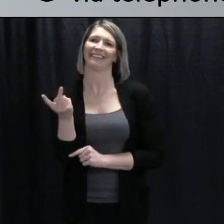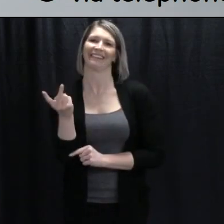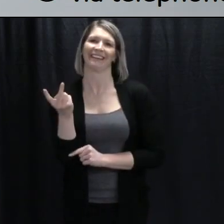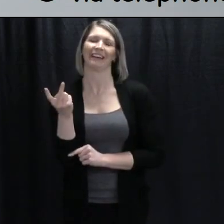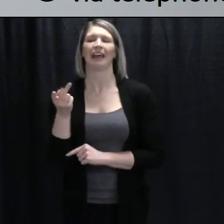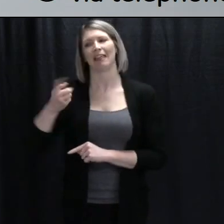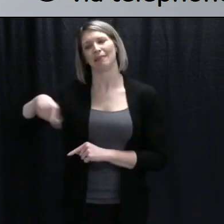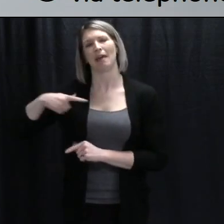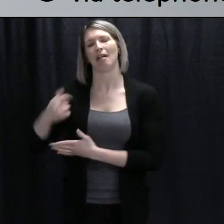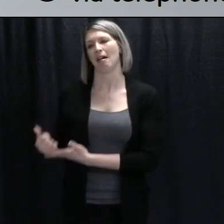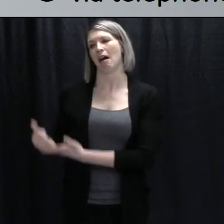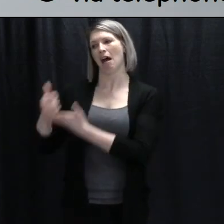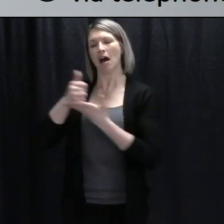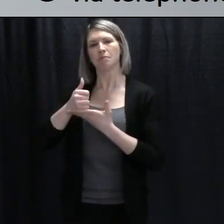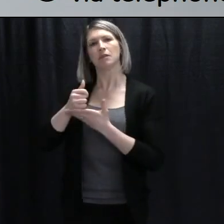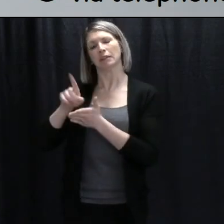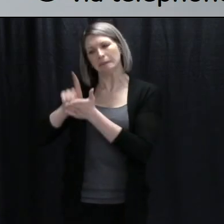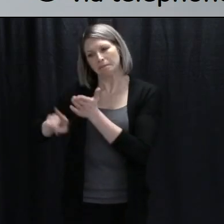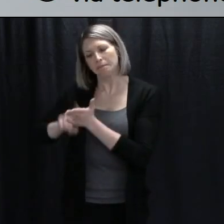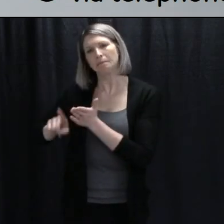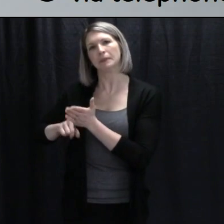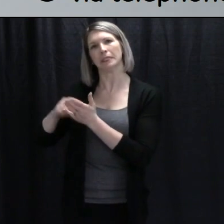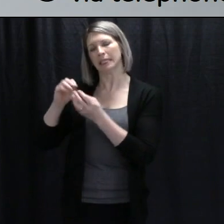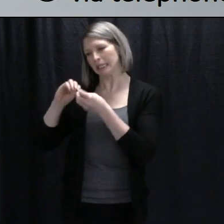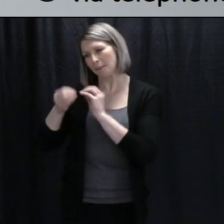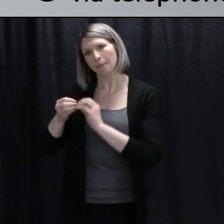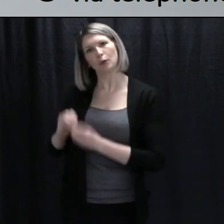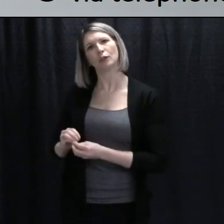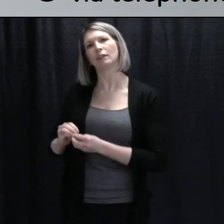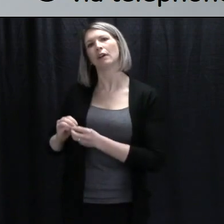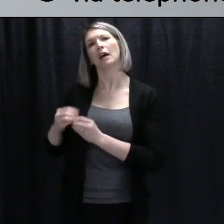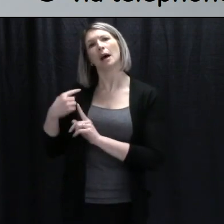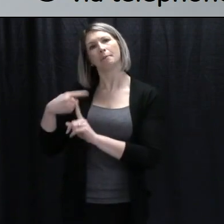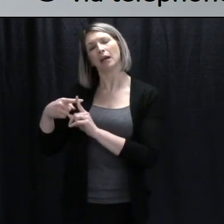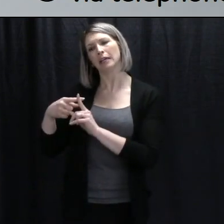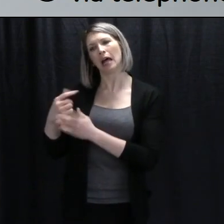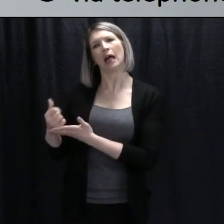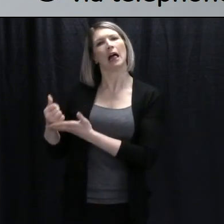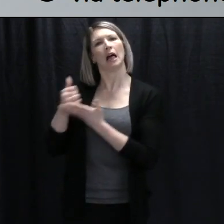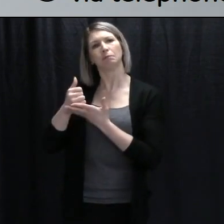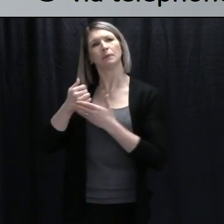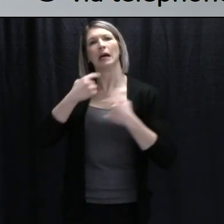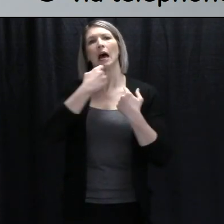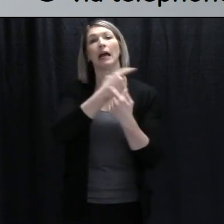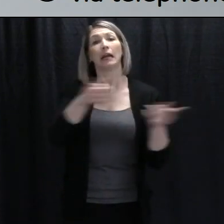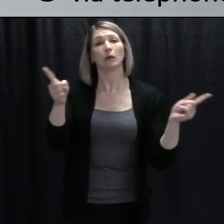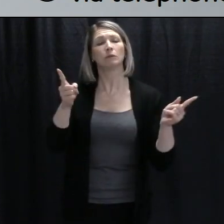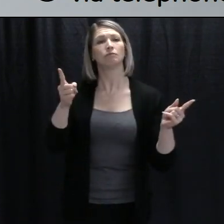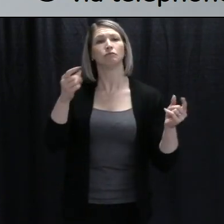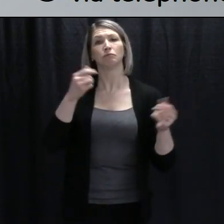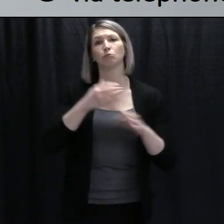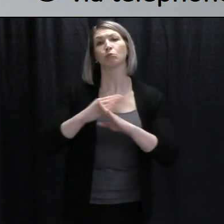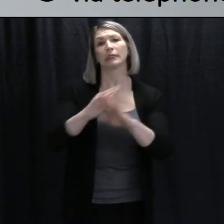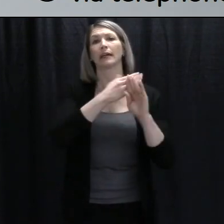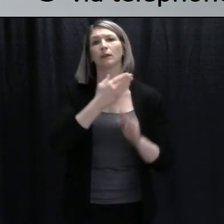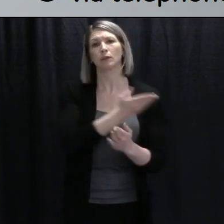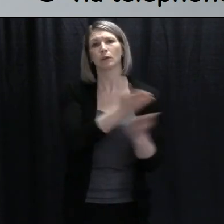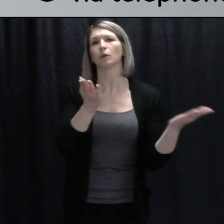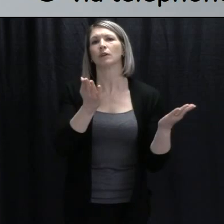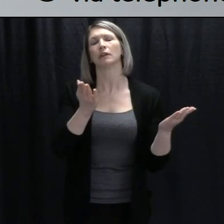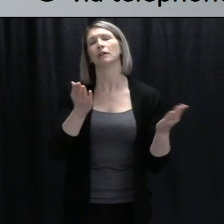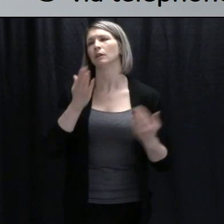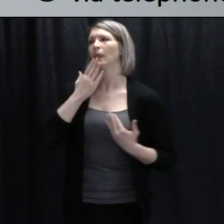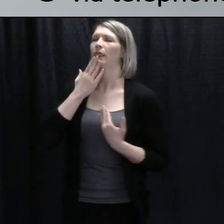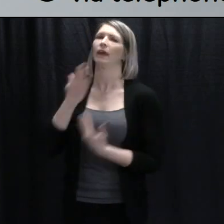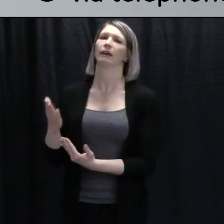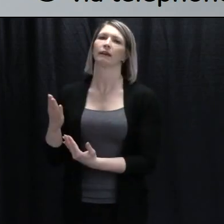ensure that we know the latest evidence and can apply the best science to shape our response to this virus. The regional public health